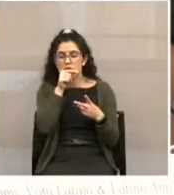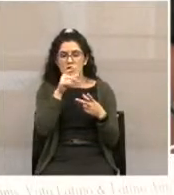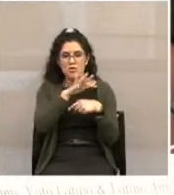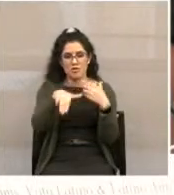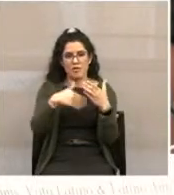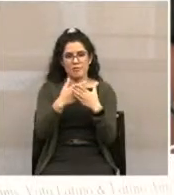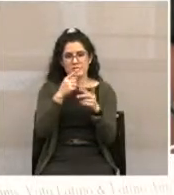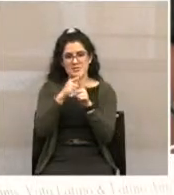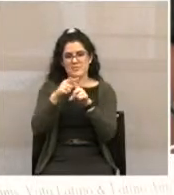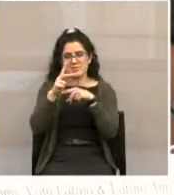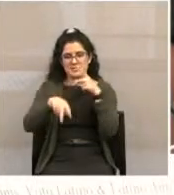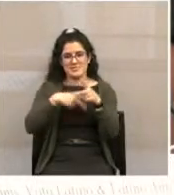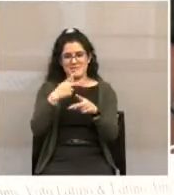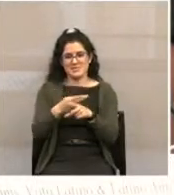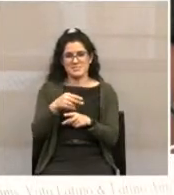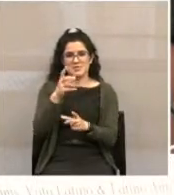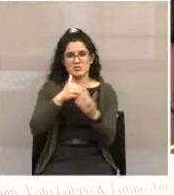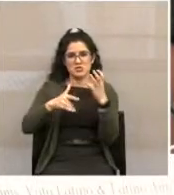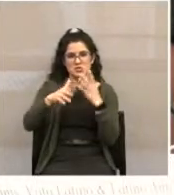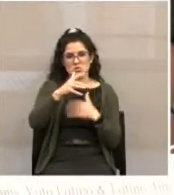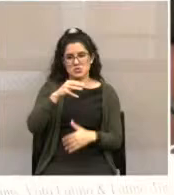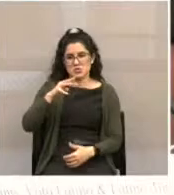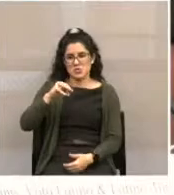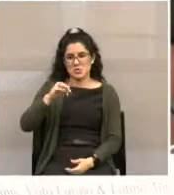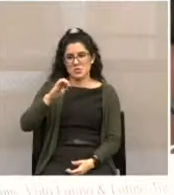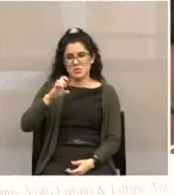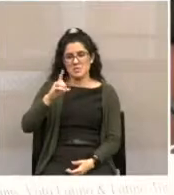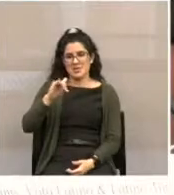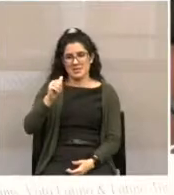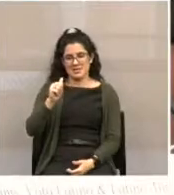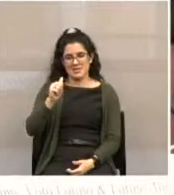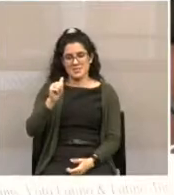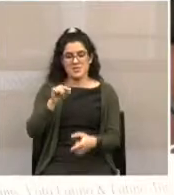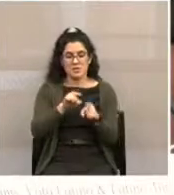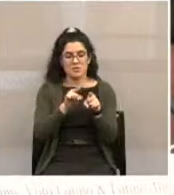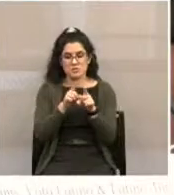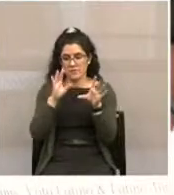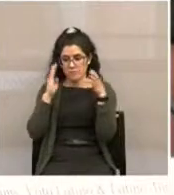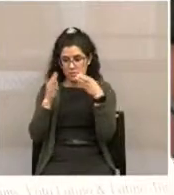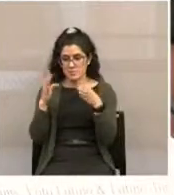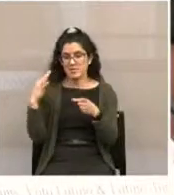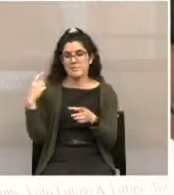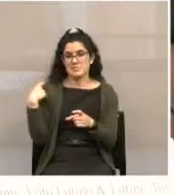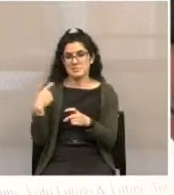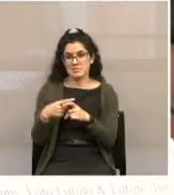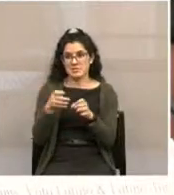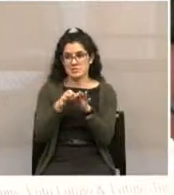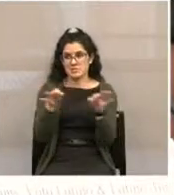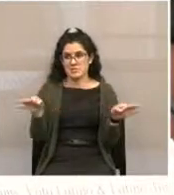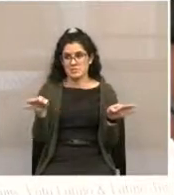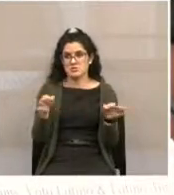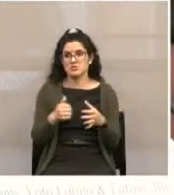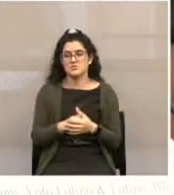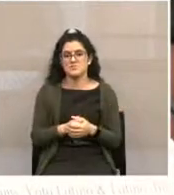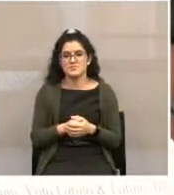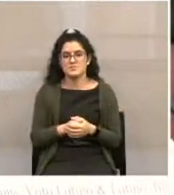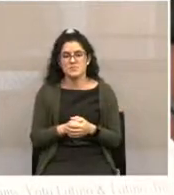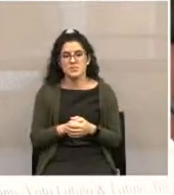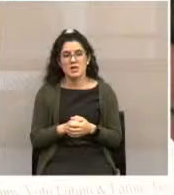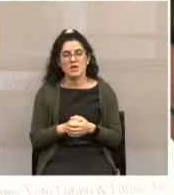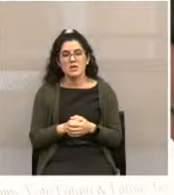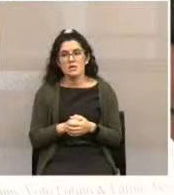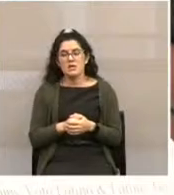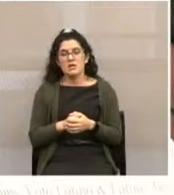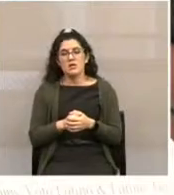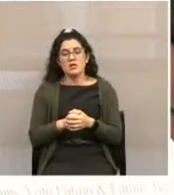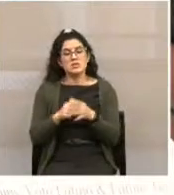media platforms. They were quickly mirrored and propagated on Spanish language mediums. And what we do at